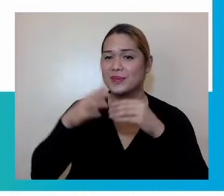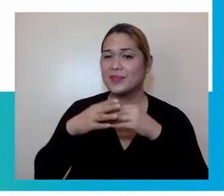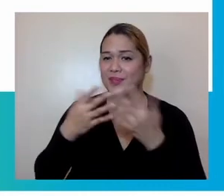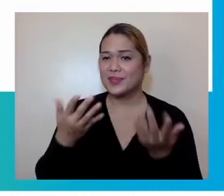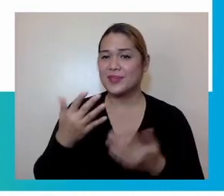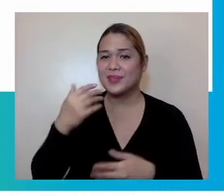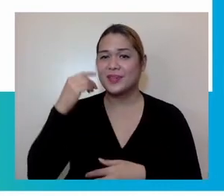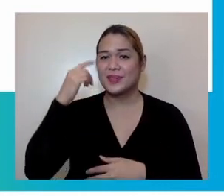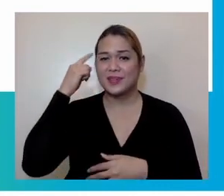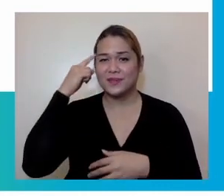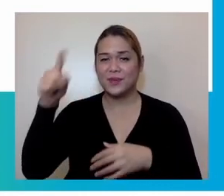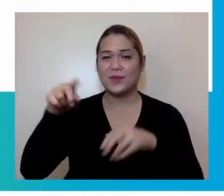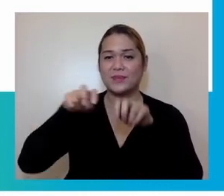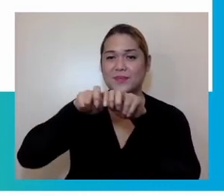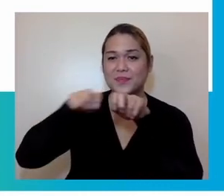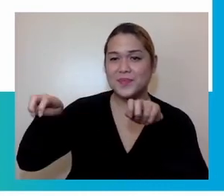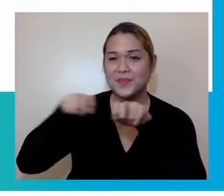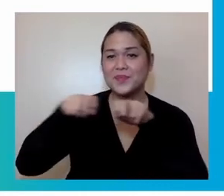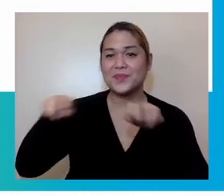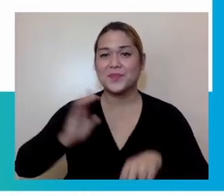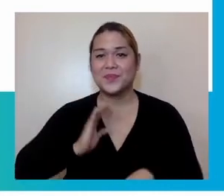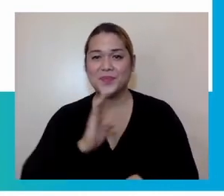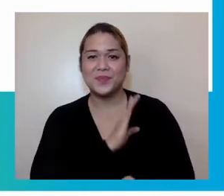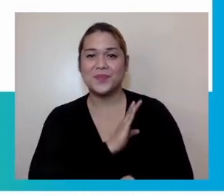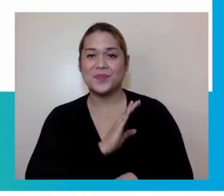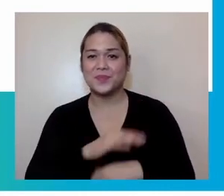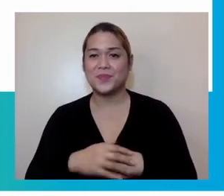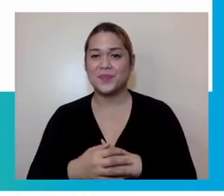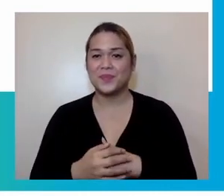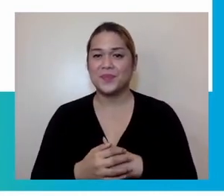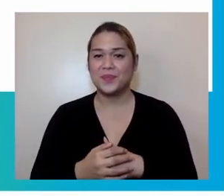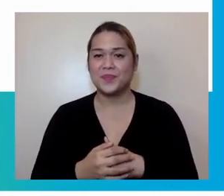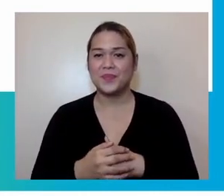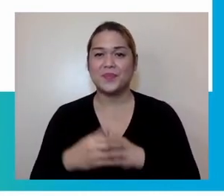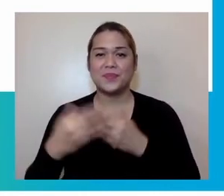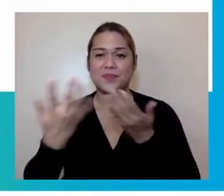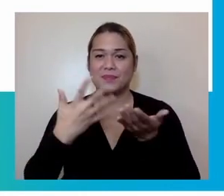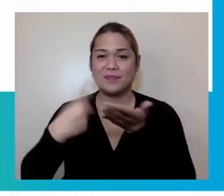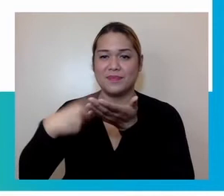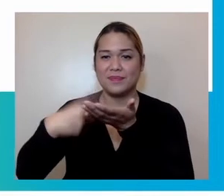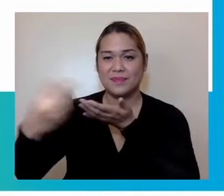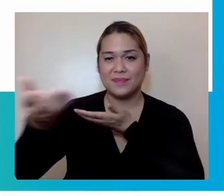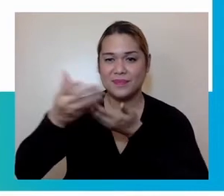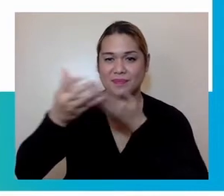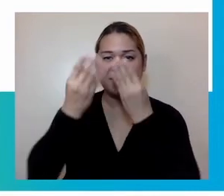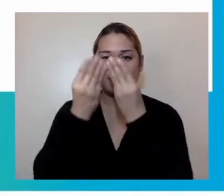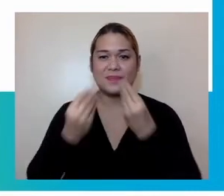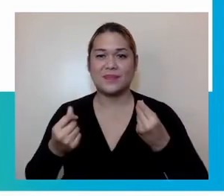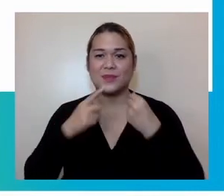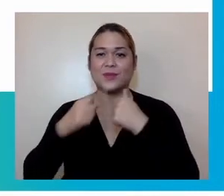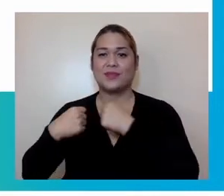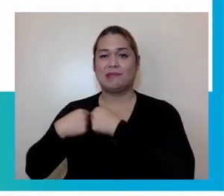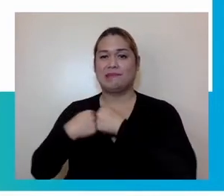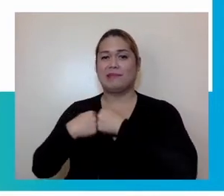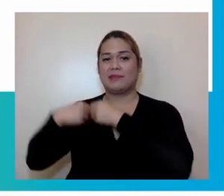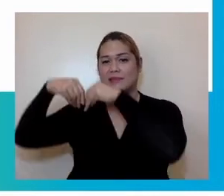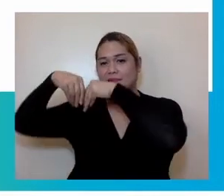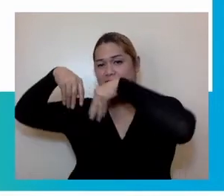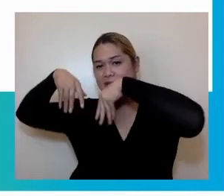out of fossil fuels. And maybe we pick up on some of these issues after the second section of